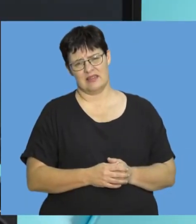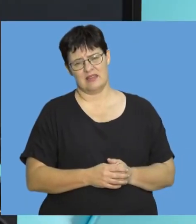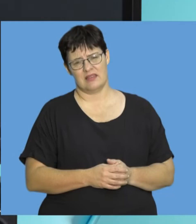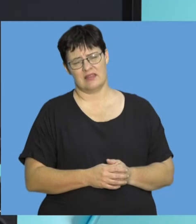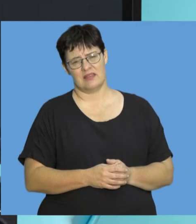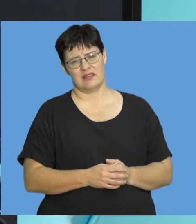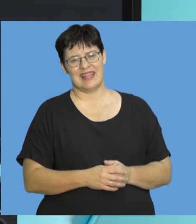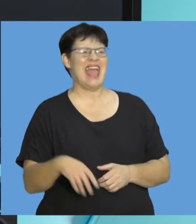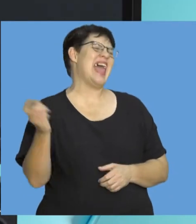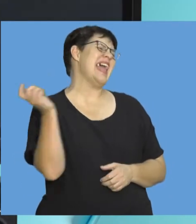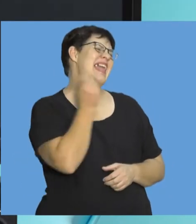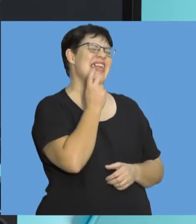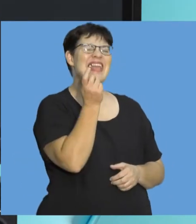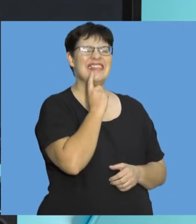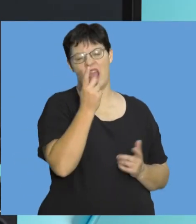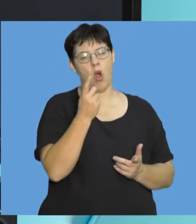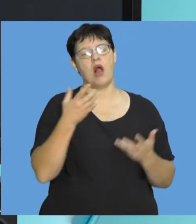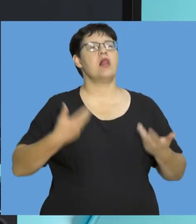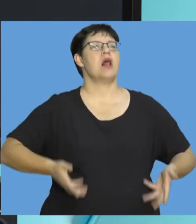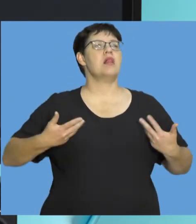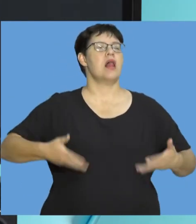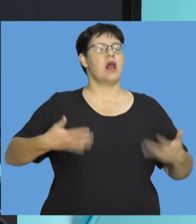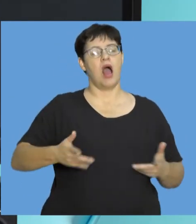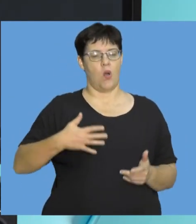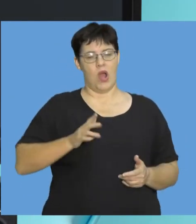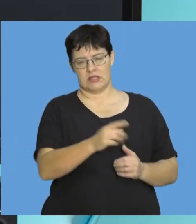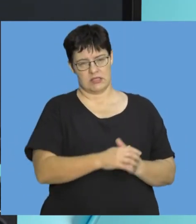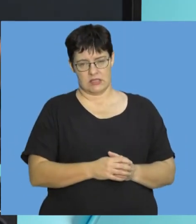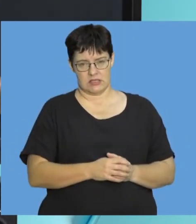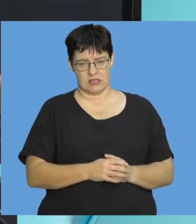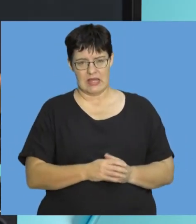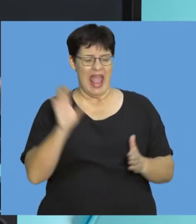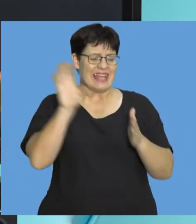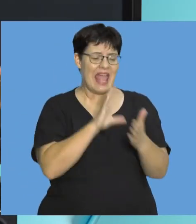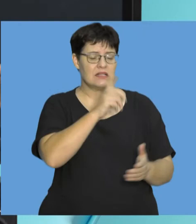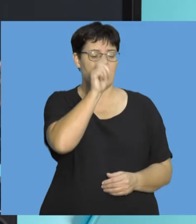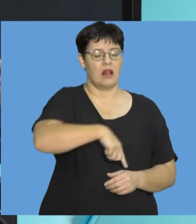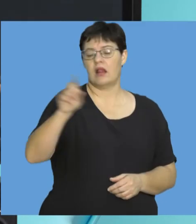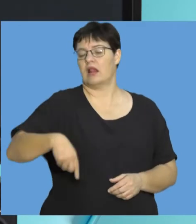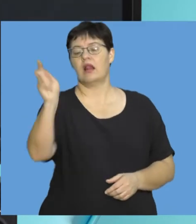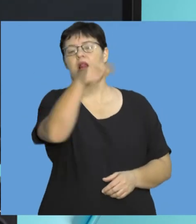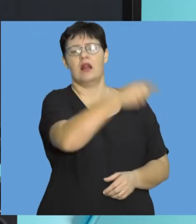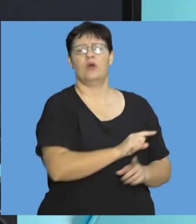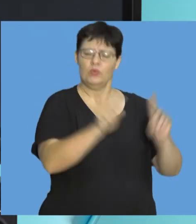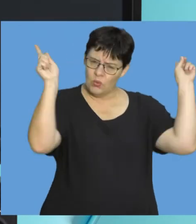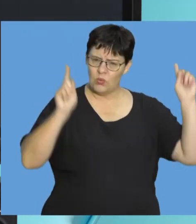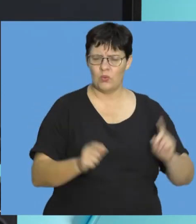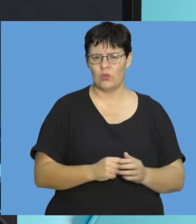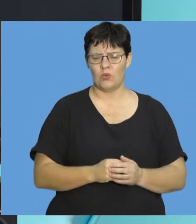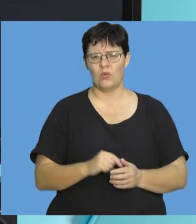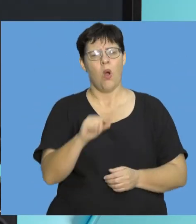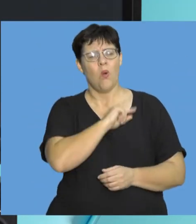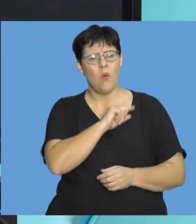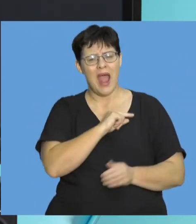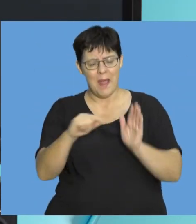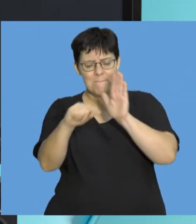you like easy things, right? And shortcuts. You don't cancel out anything here. Why do you not cancel? Because there is